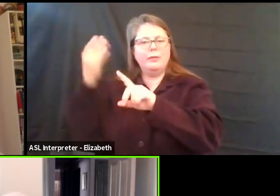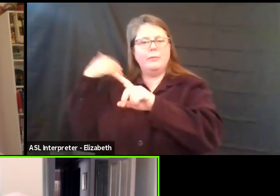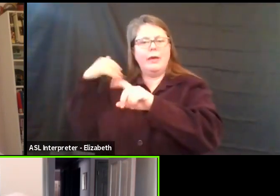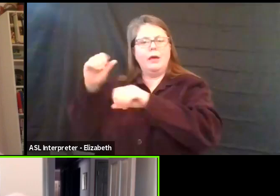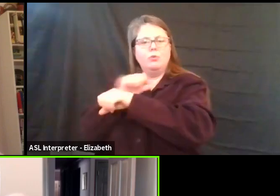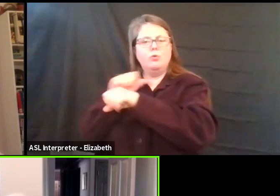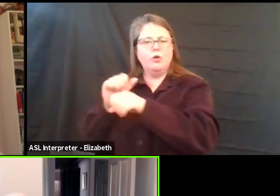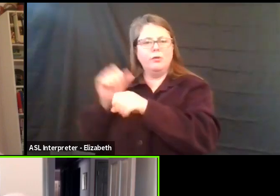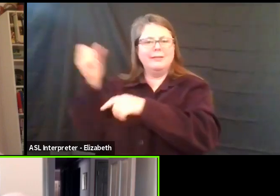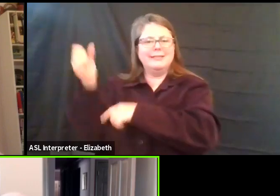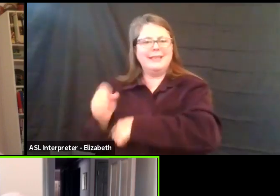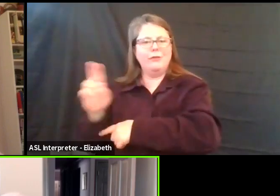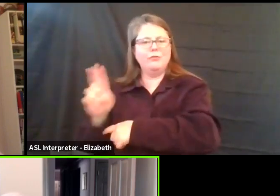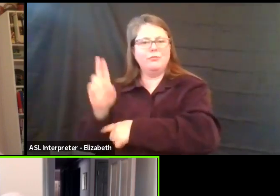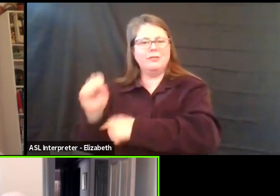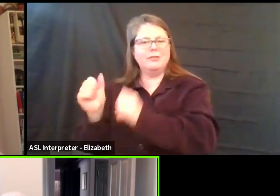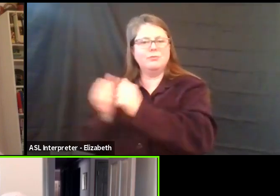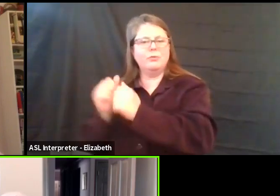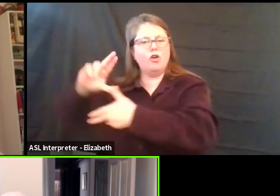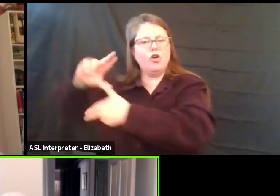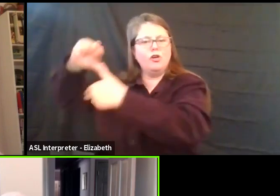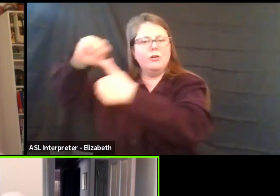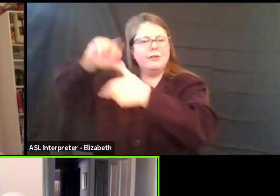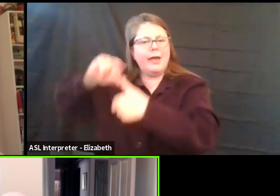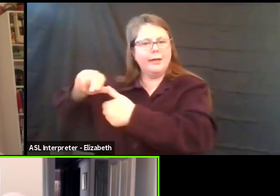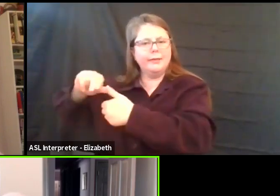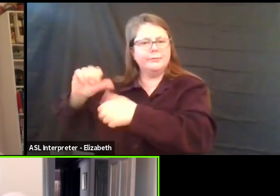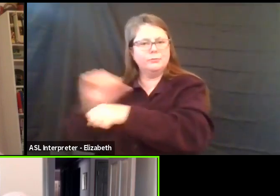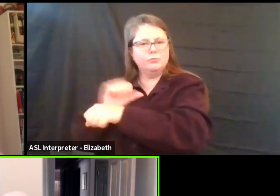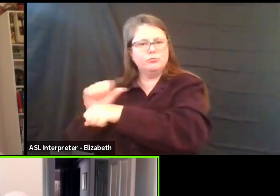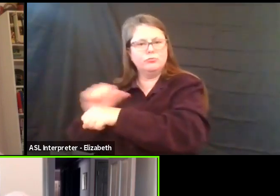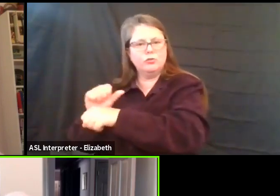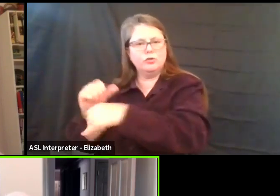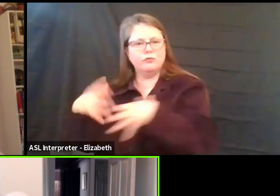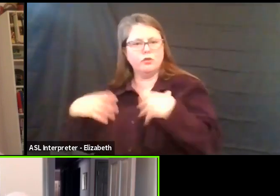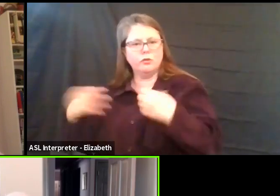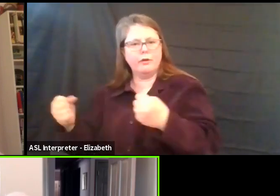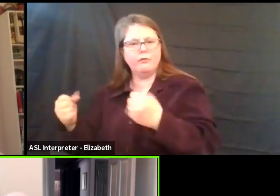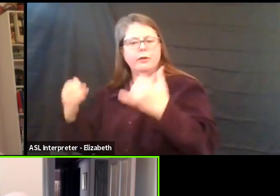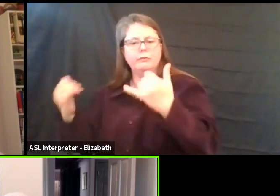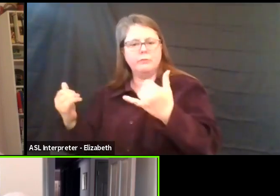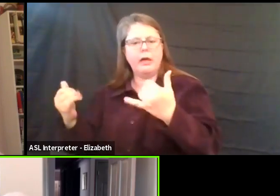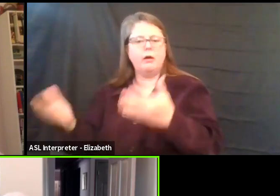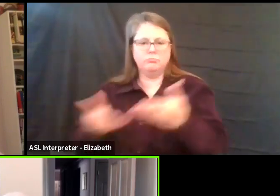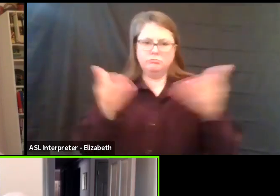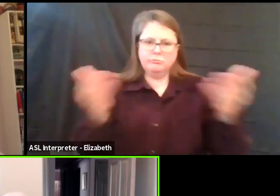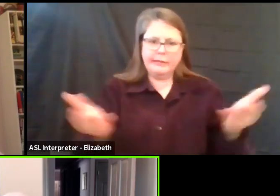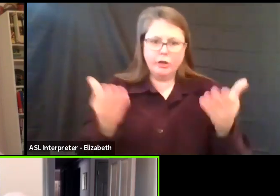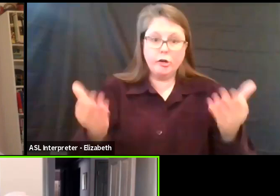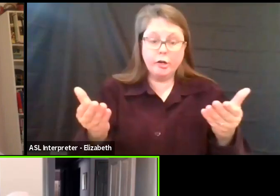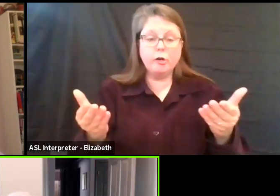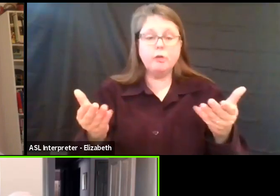what they do generally, and they're very quick. We do suggest that people